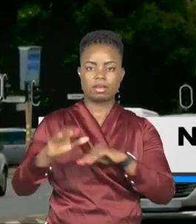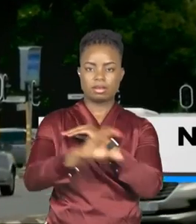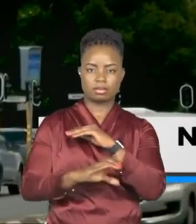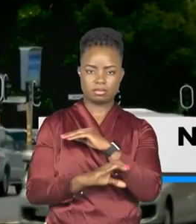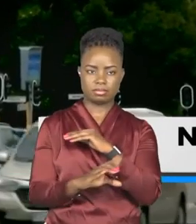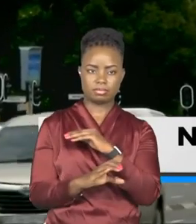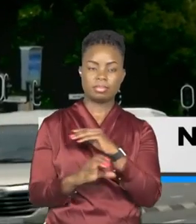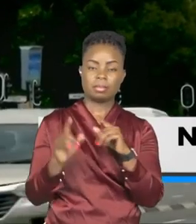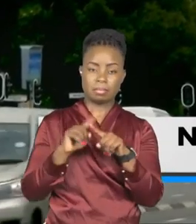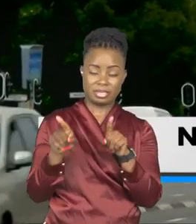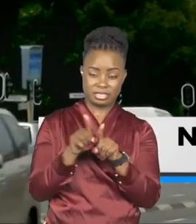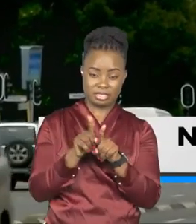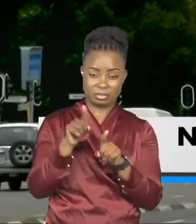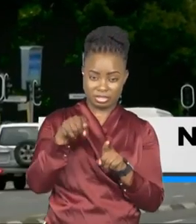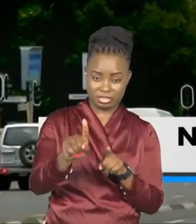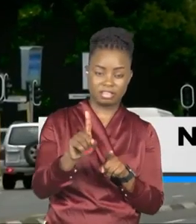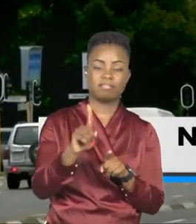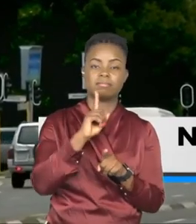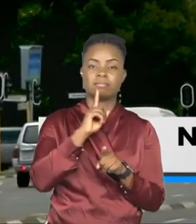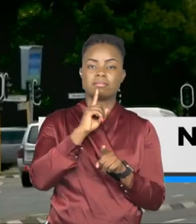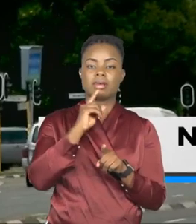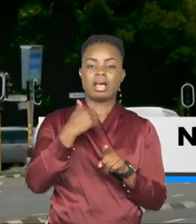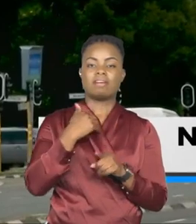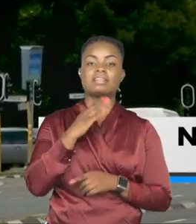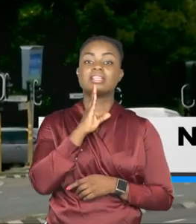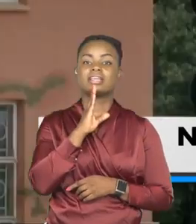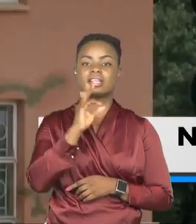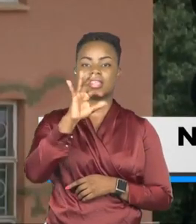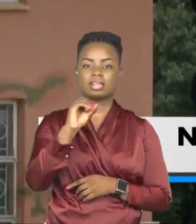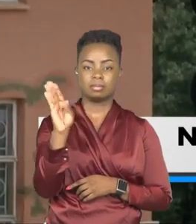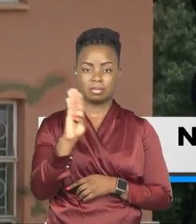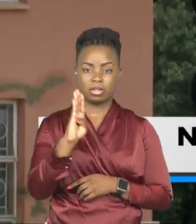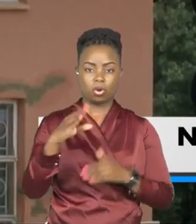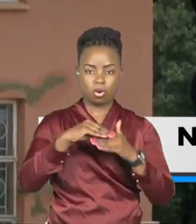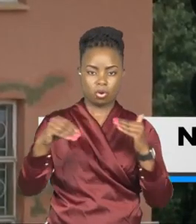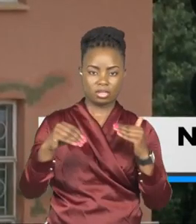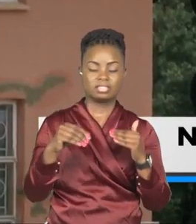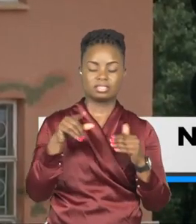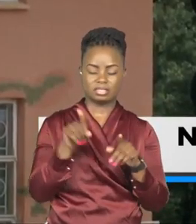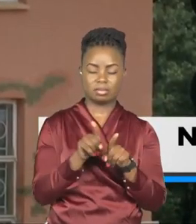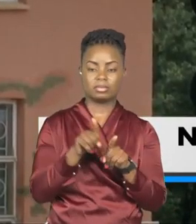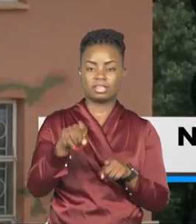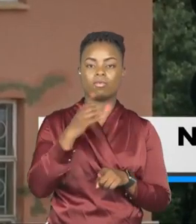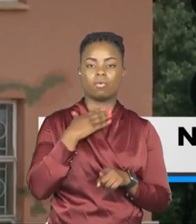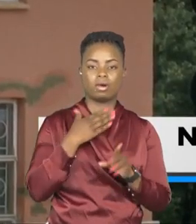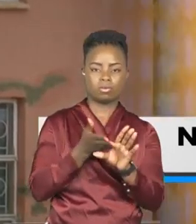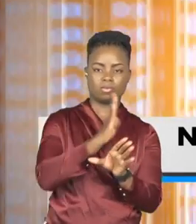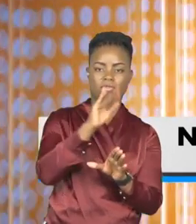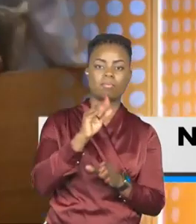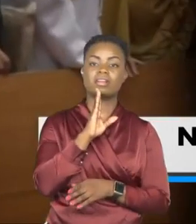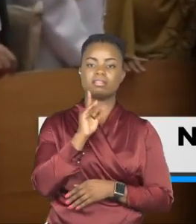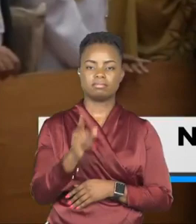is drowning in more than $30 billion of debt to lift the economy before an election in May.